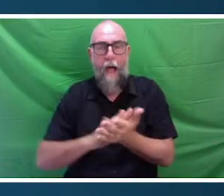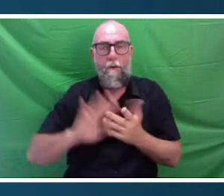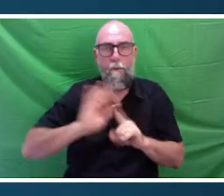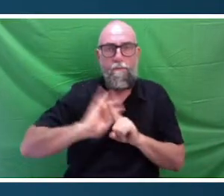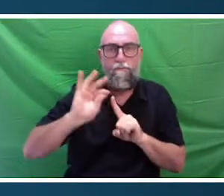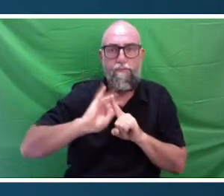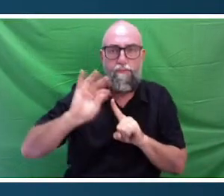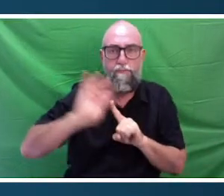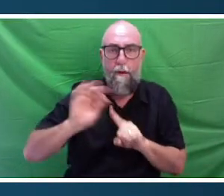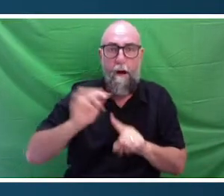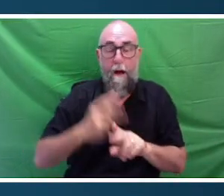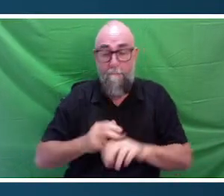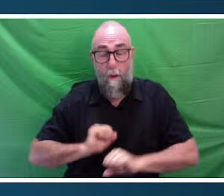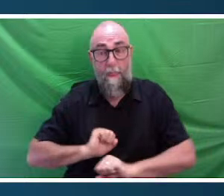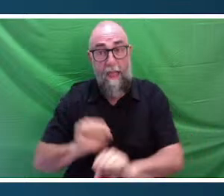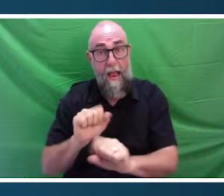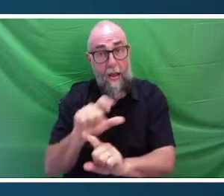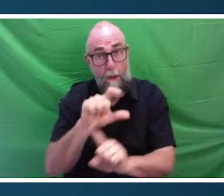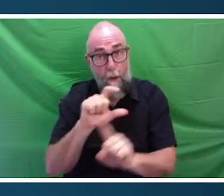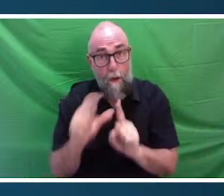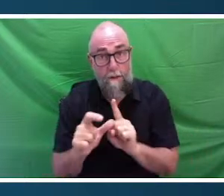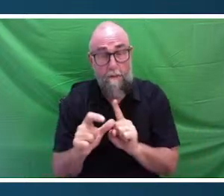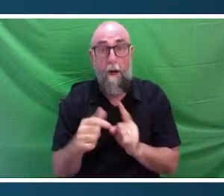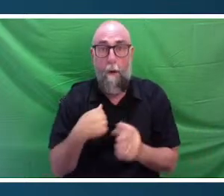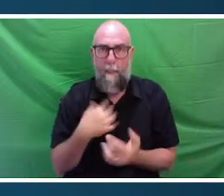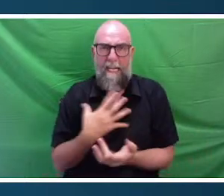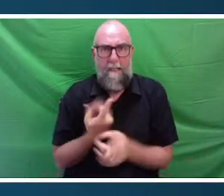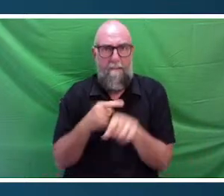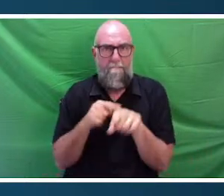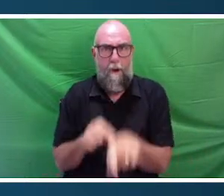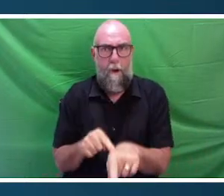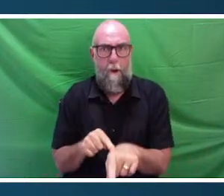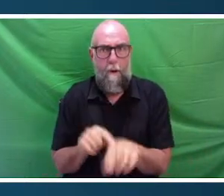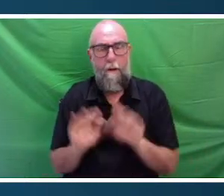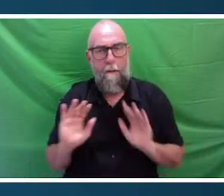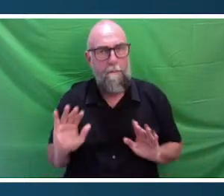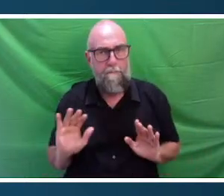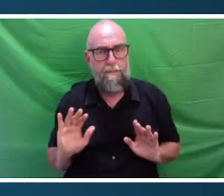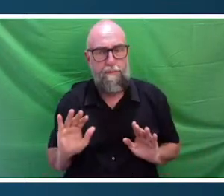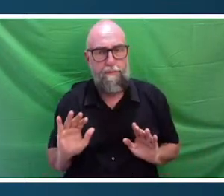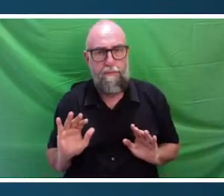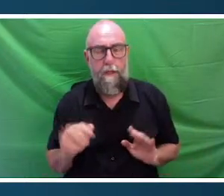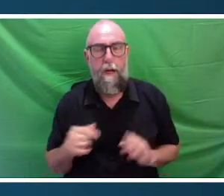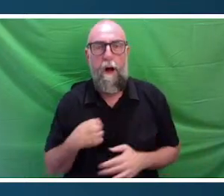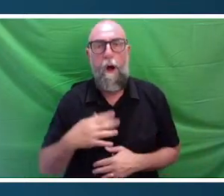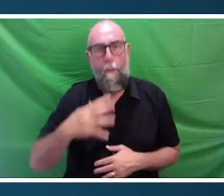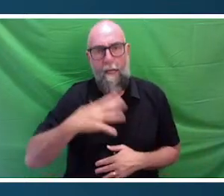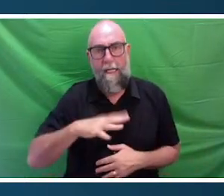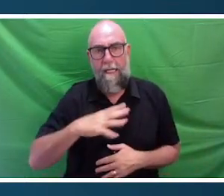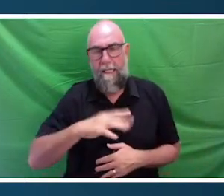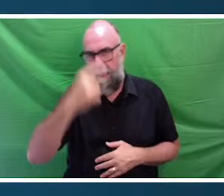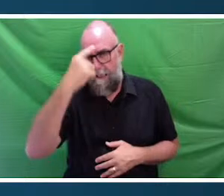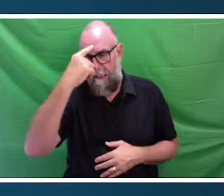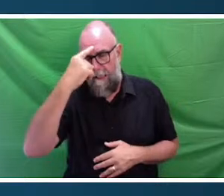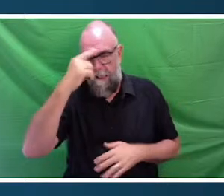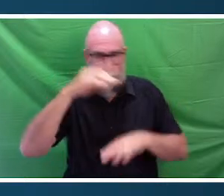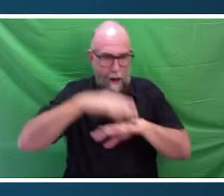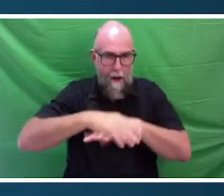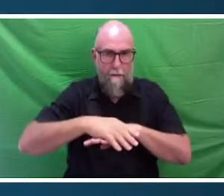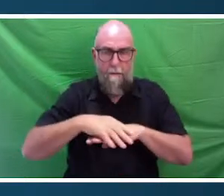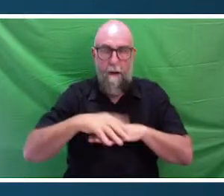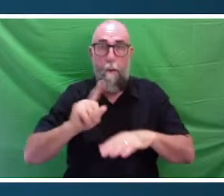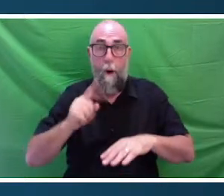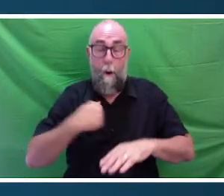culture, that's appropriate. So that's where I think we need to be very humble in the way we